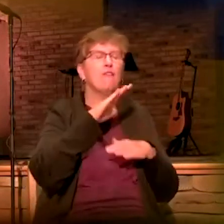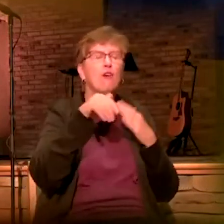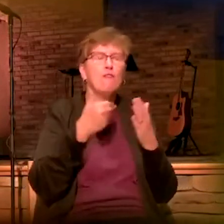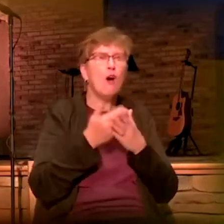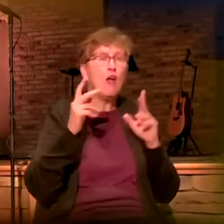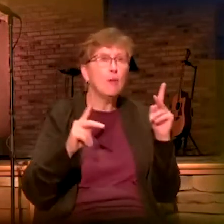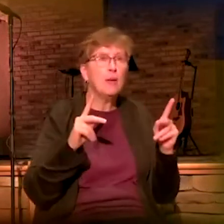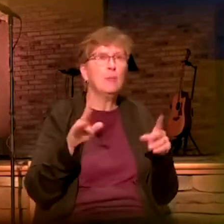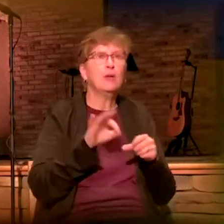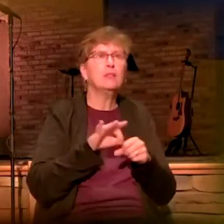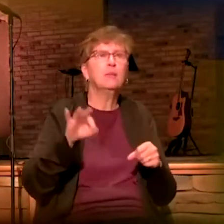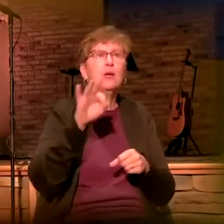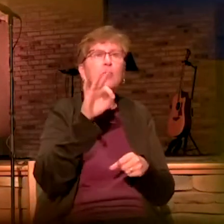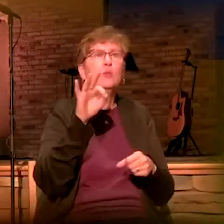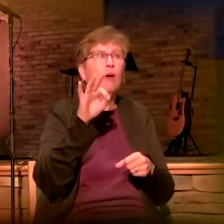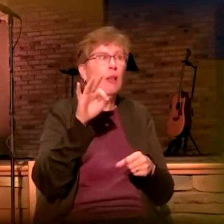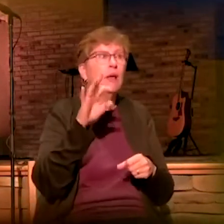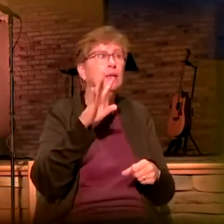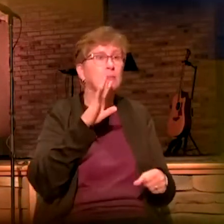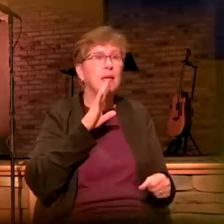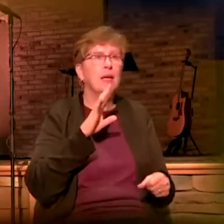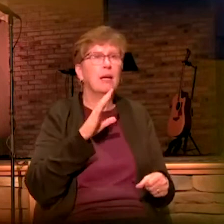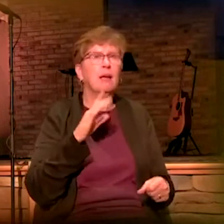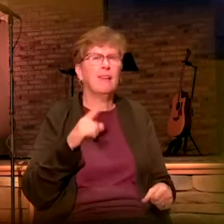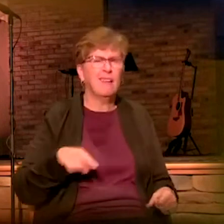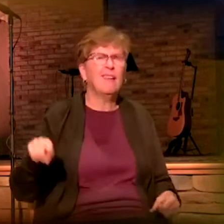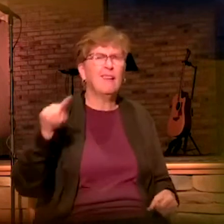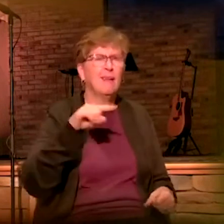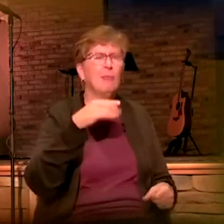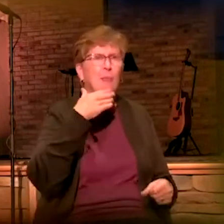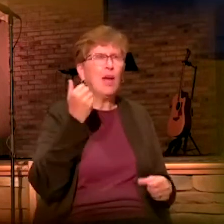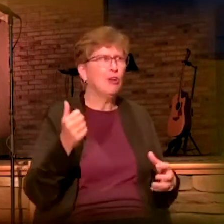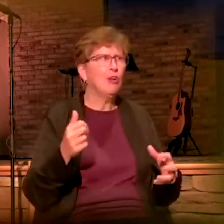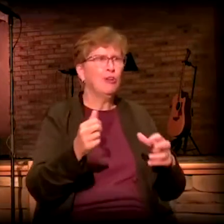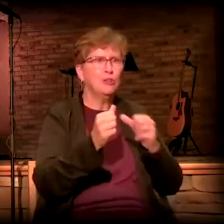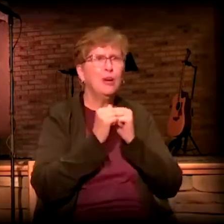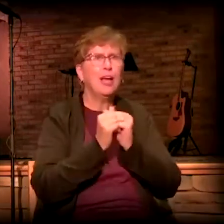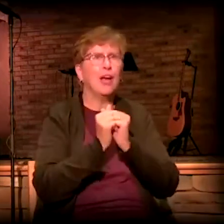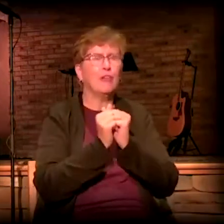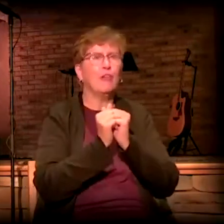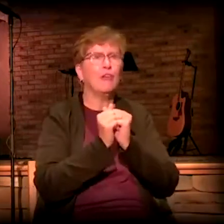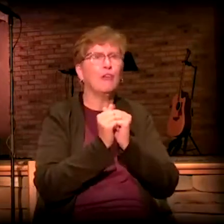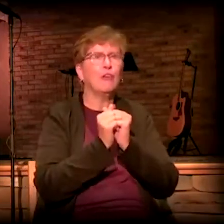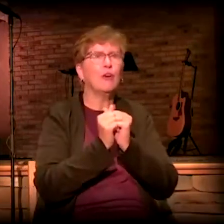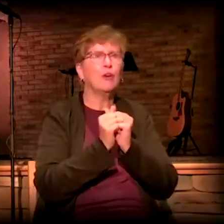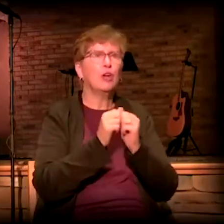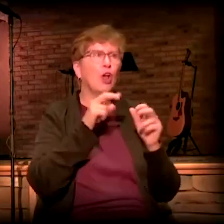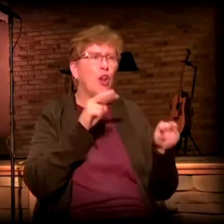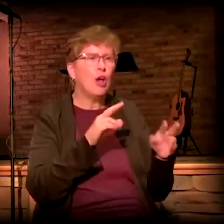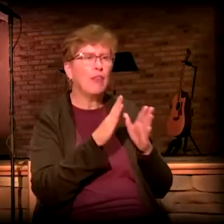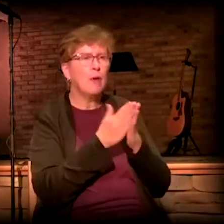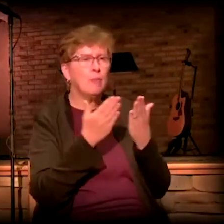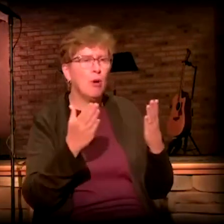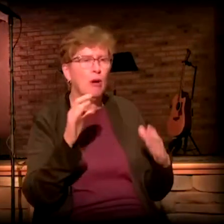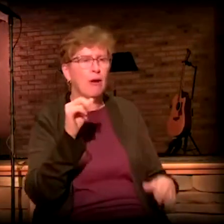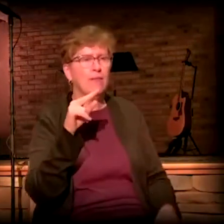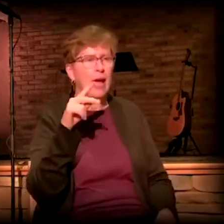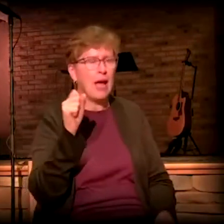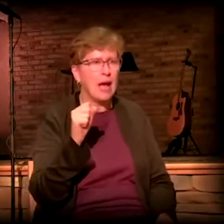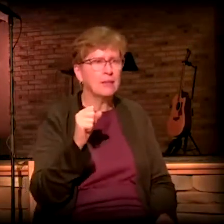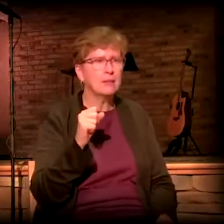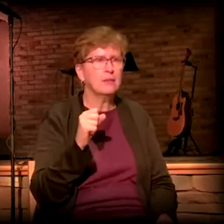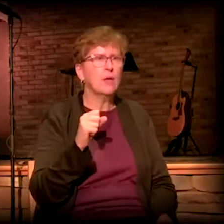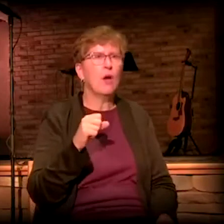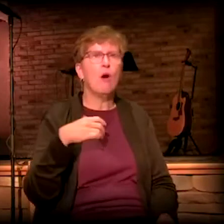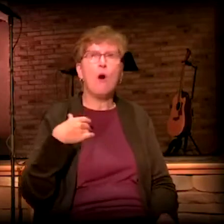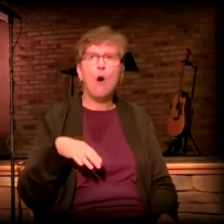speaking, they were better together. And we can look at this. We can look at the book of Acts, and we can say, boy, it'd be great to be